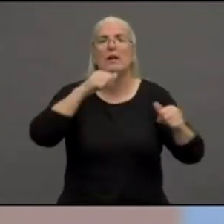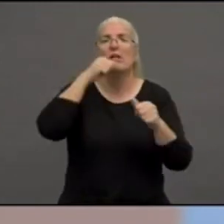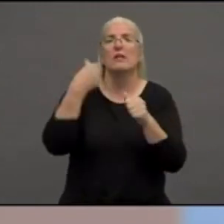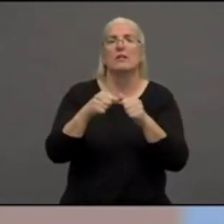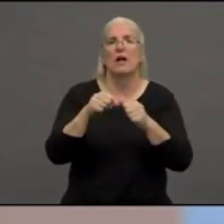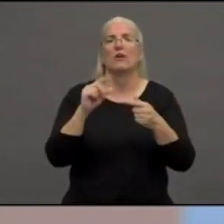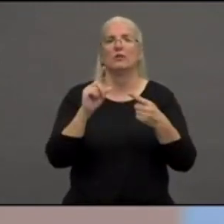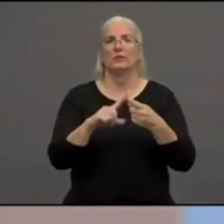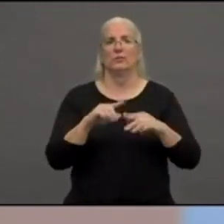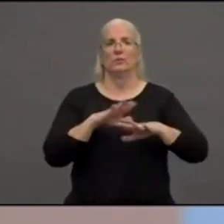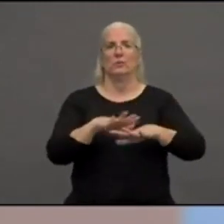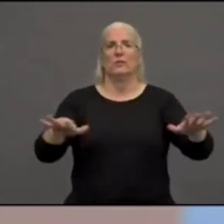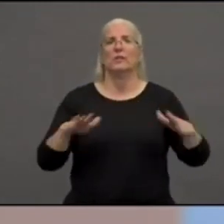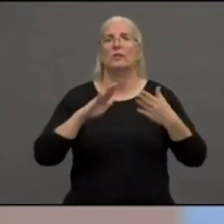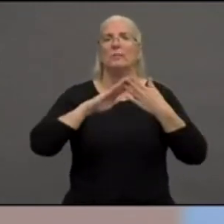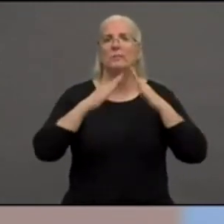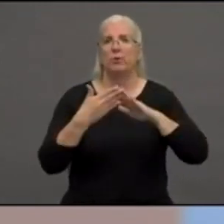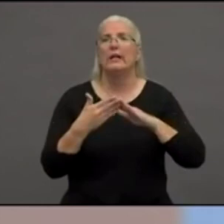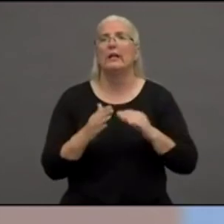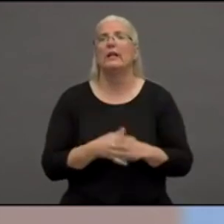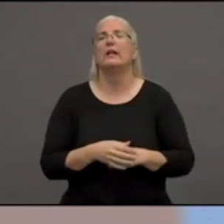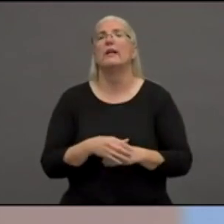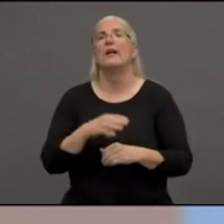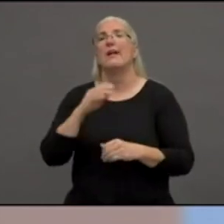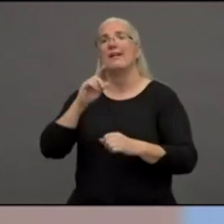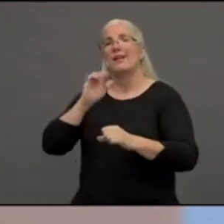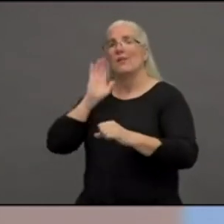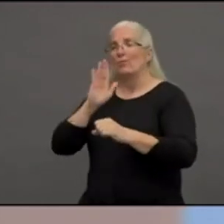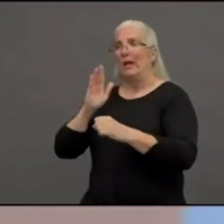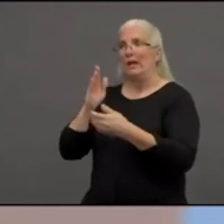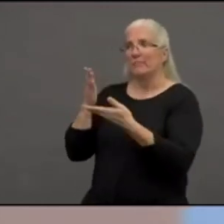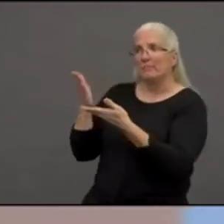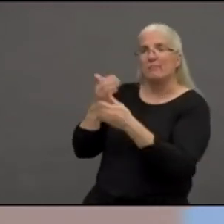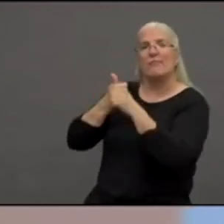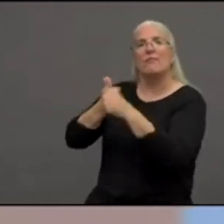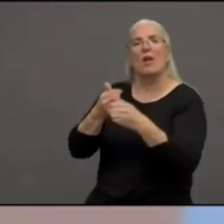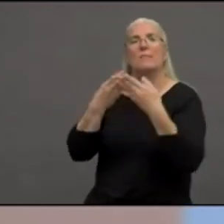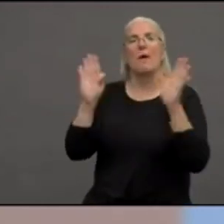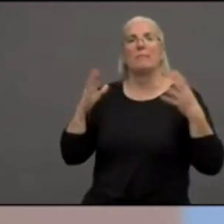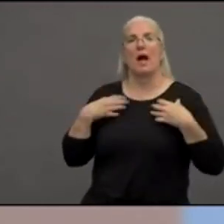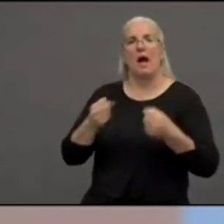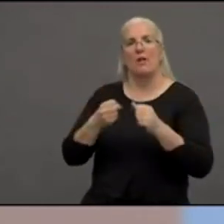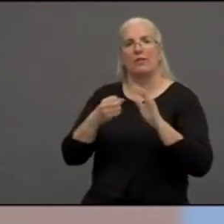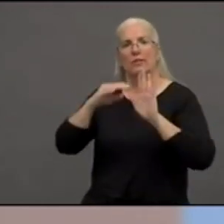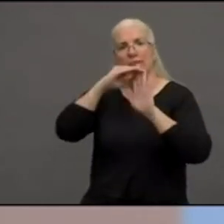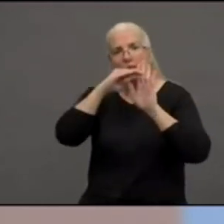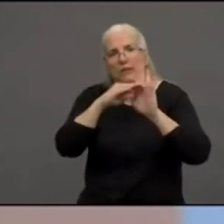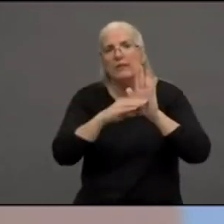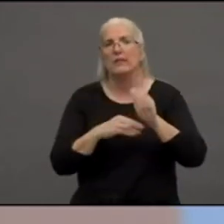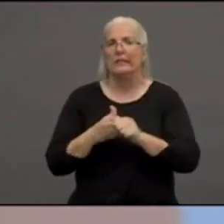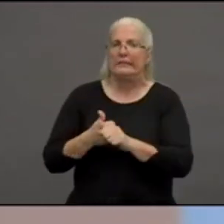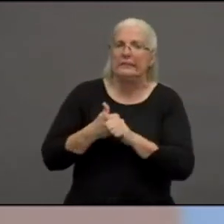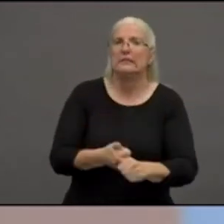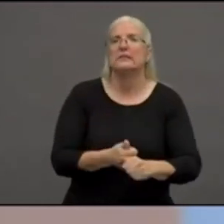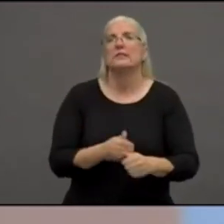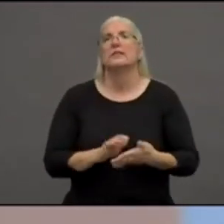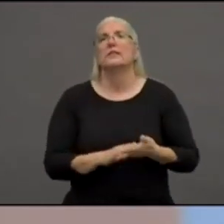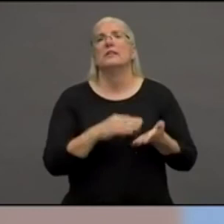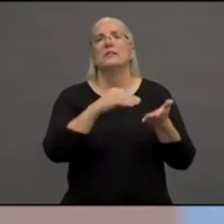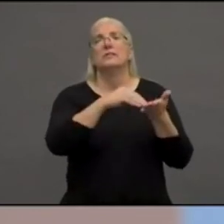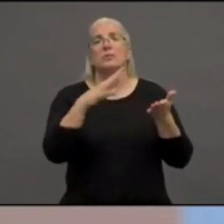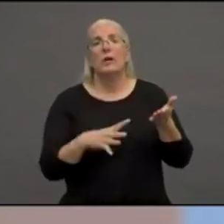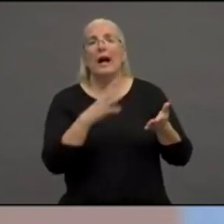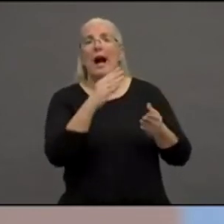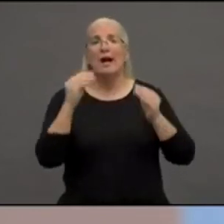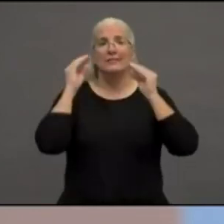under their guidance to ensure that their protocols are followed. The student or staff member would be informed